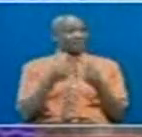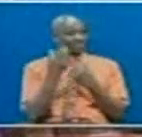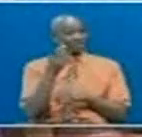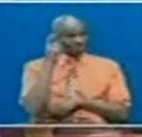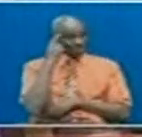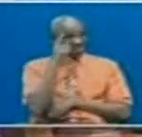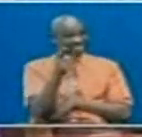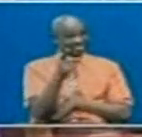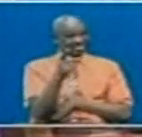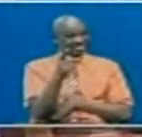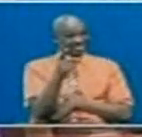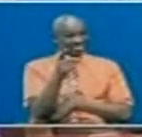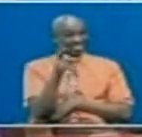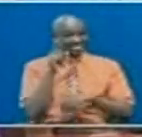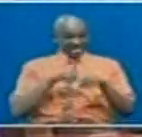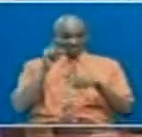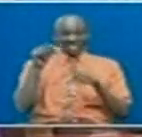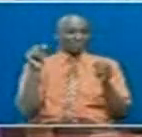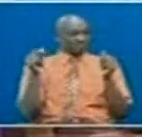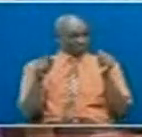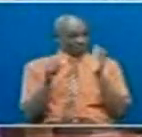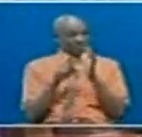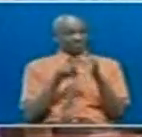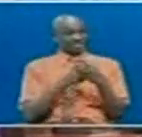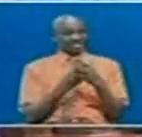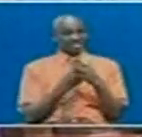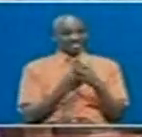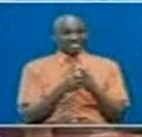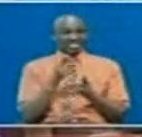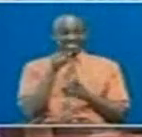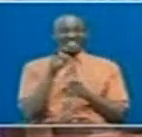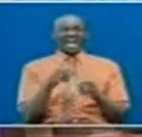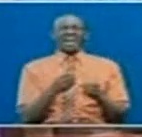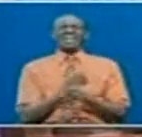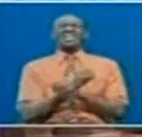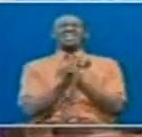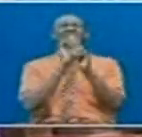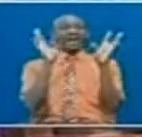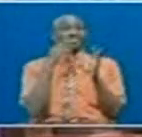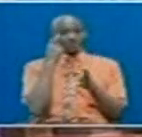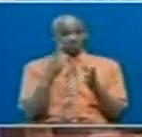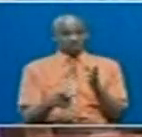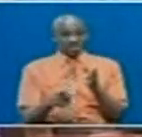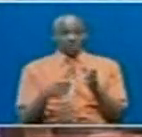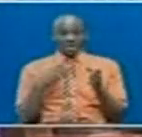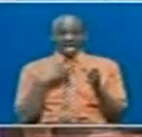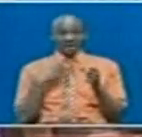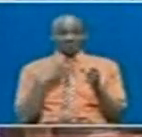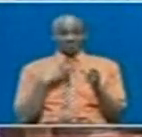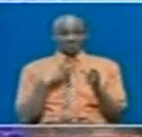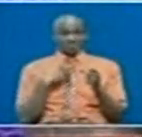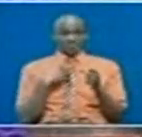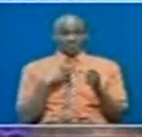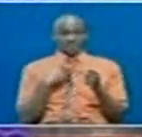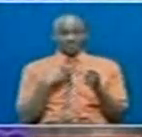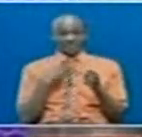you recall. And when we had that problem, that thing came out very clearly, that there is